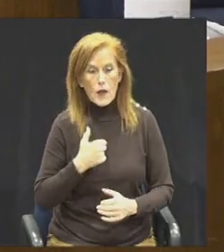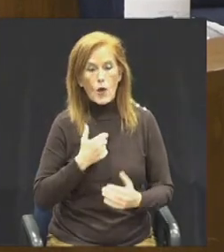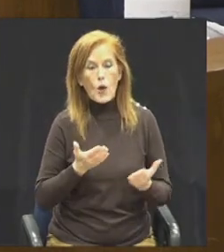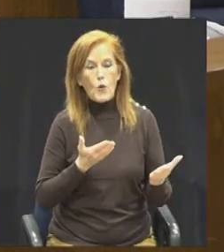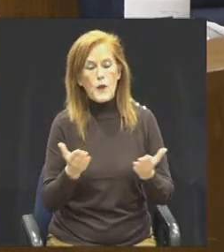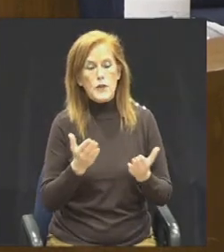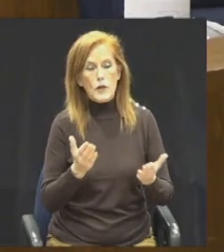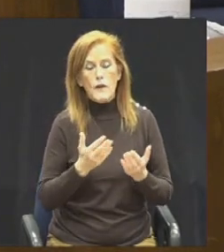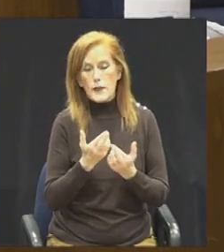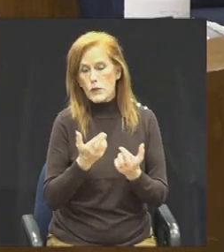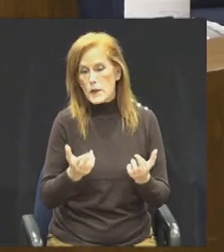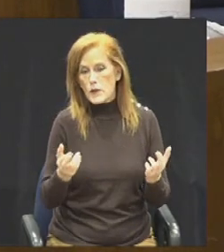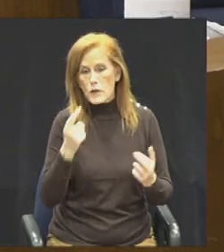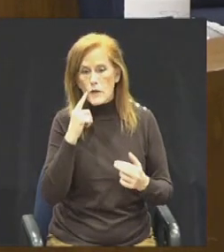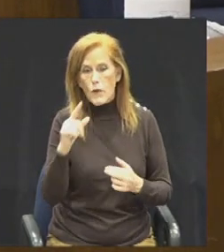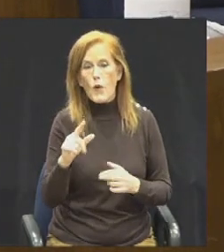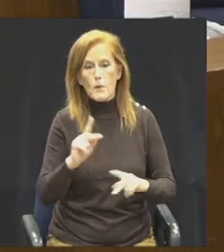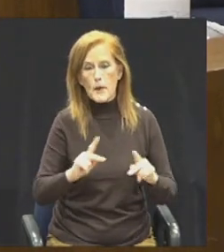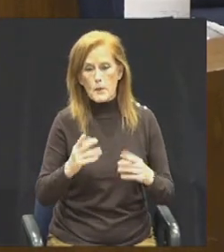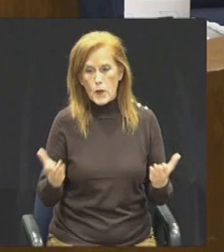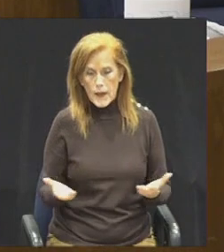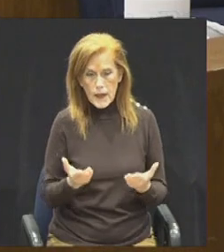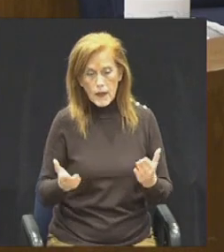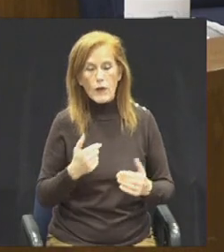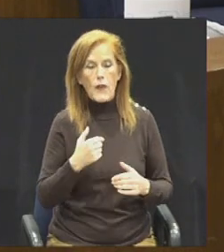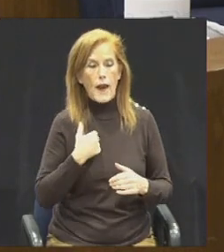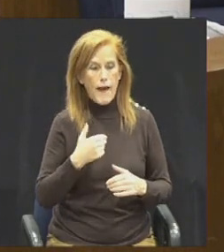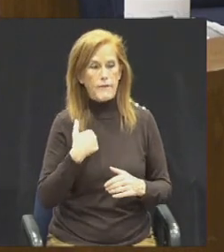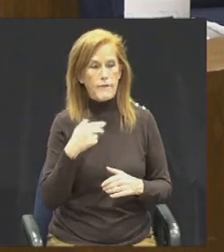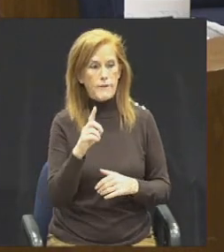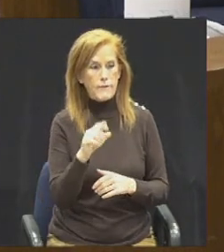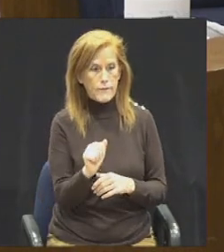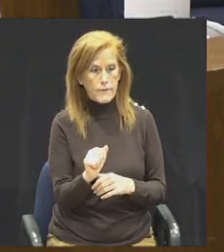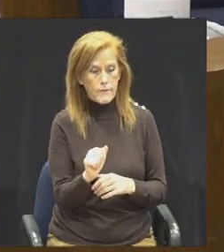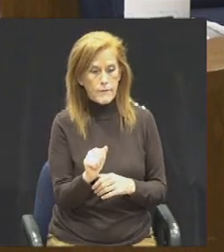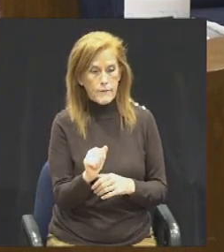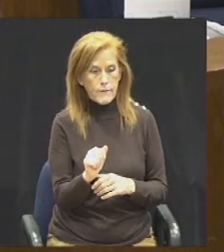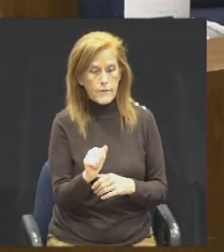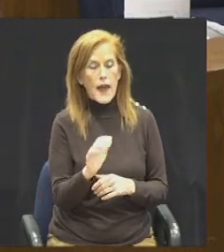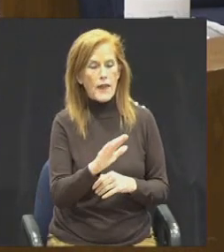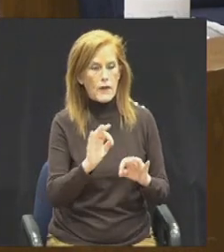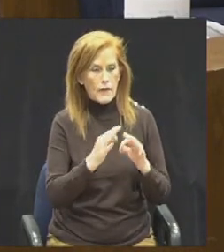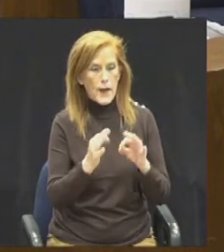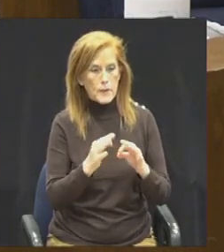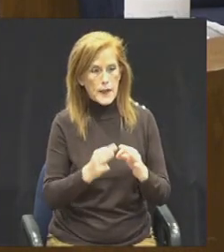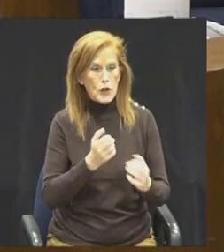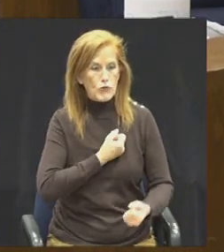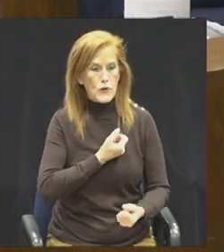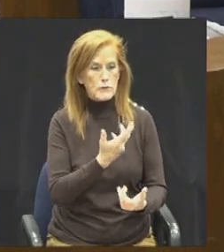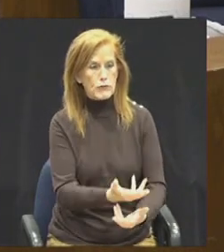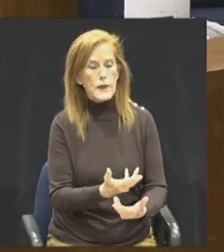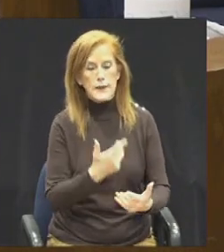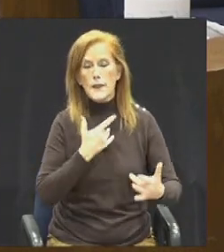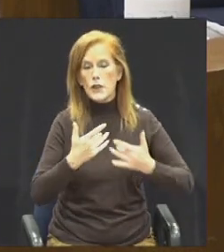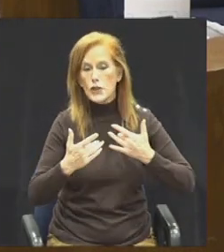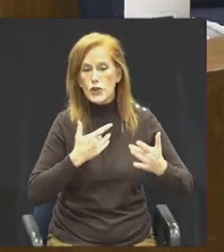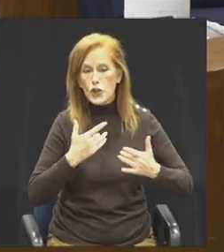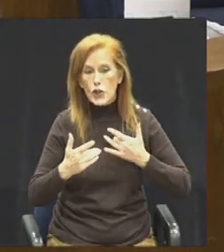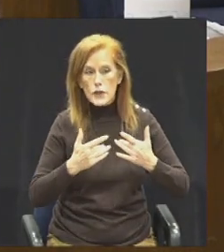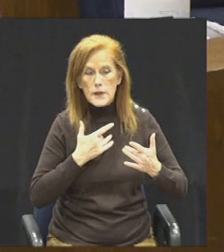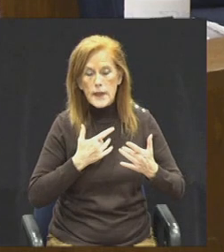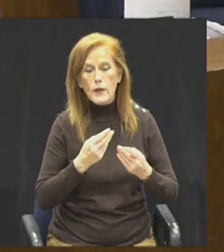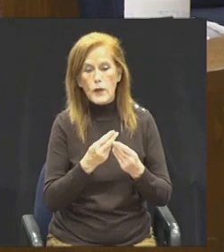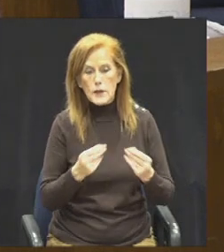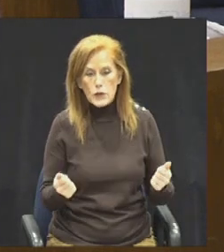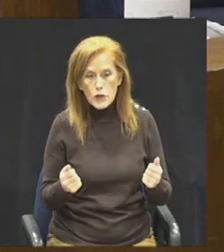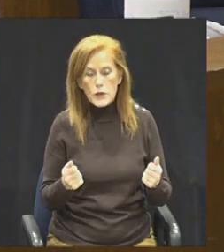serve as a resource for Omaha citizens with disabilities and their families to express concerns and resolutions